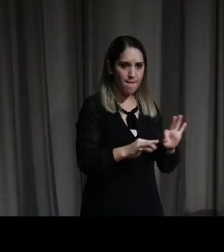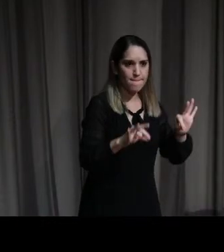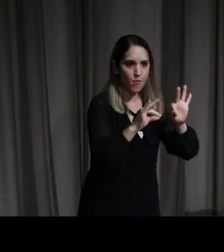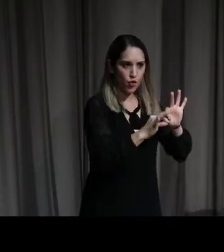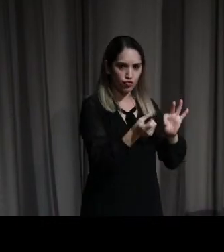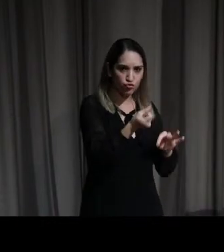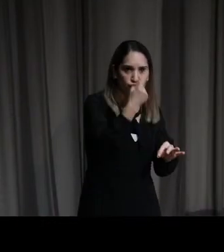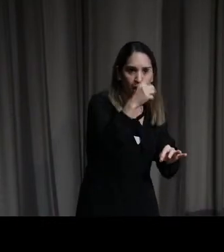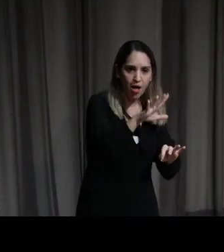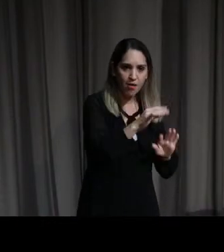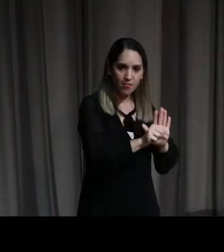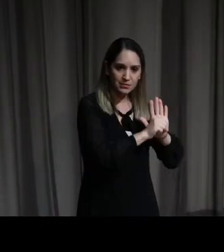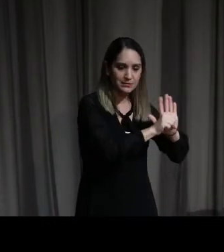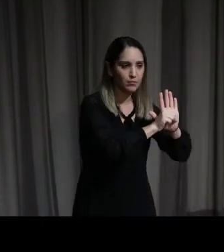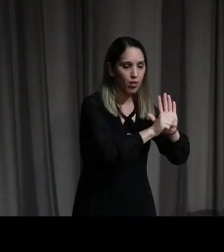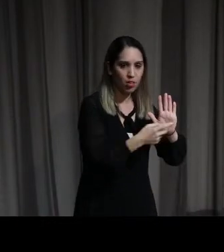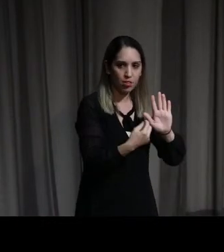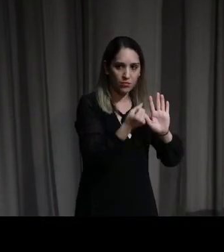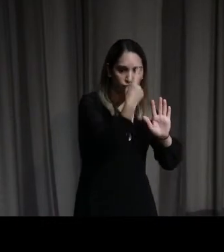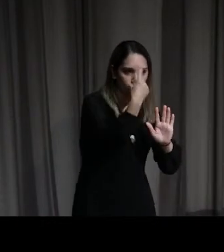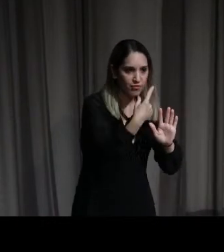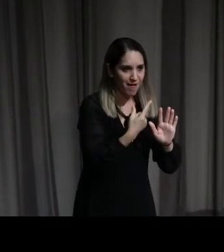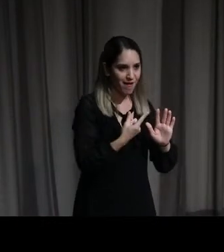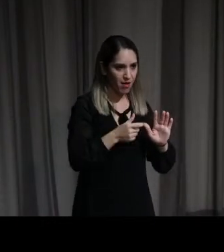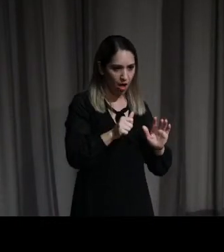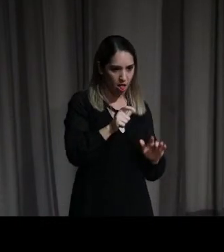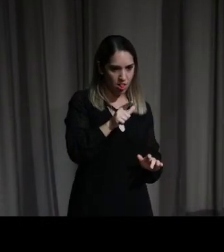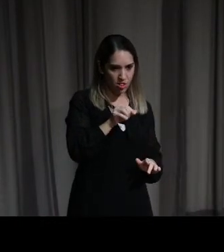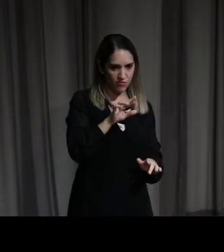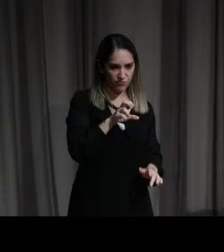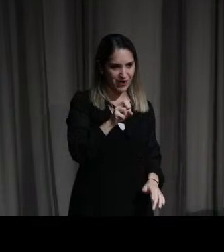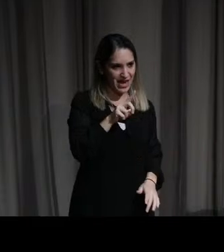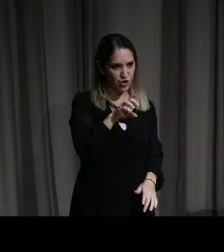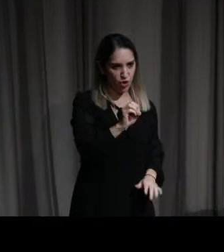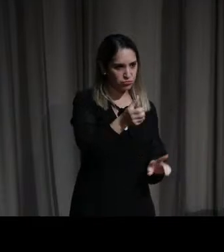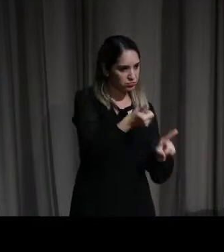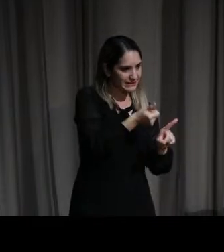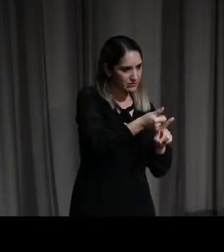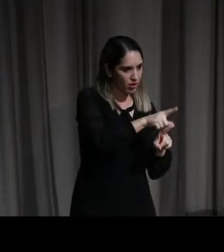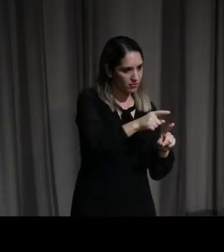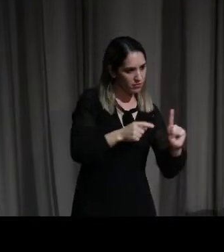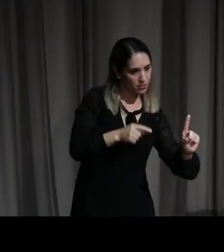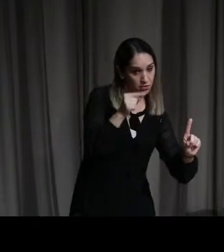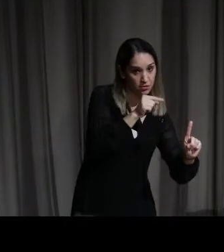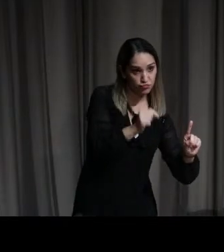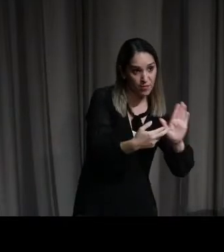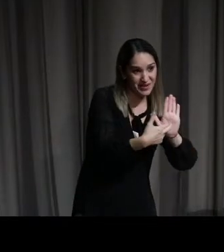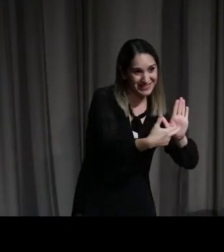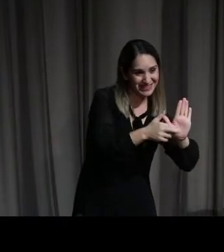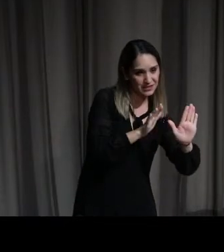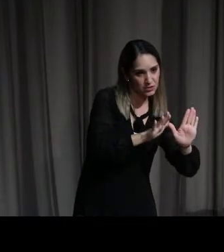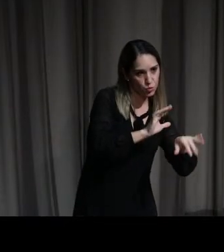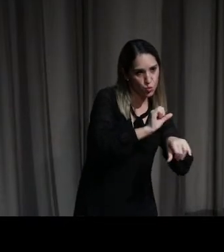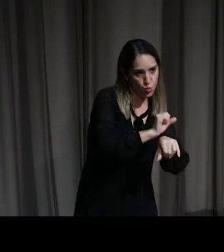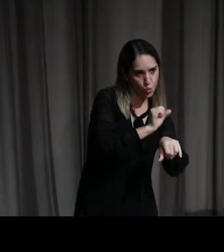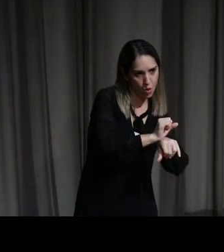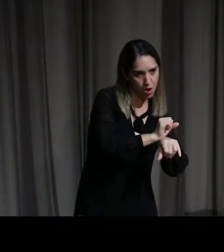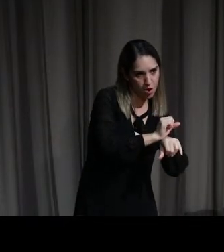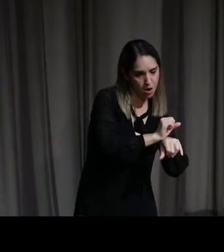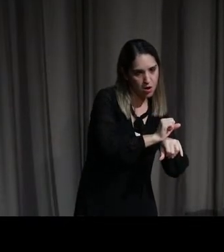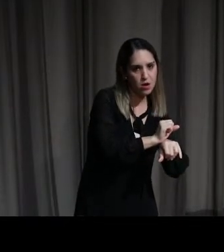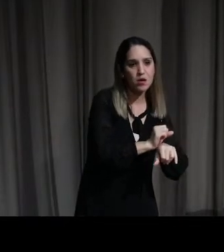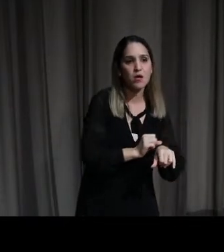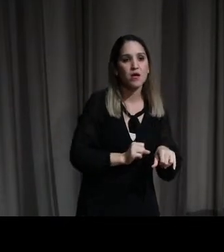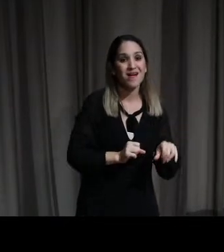symbolism, Right. to understand what Wilfredo Lam is representing in his works. I don't think that's as